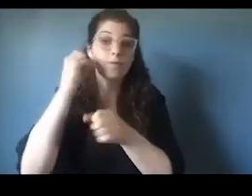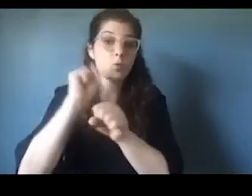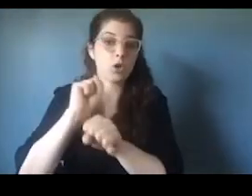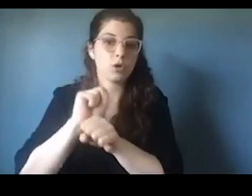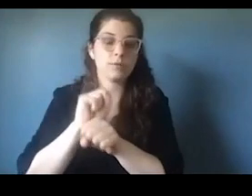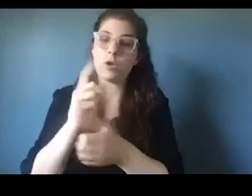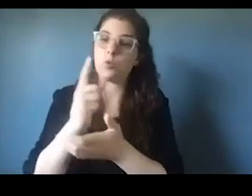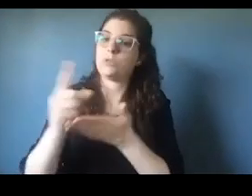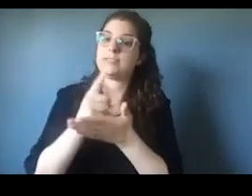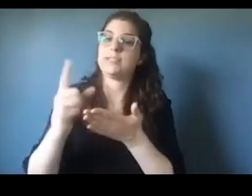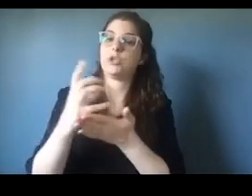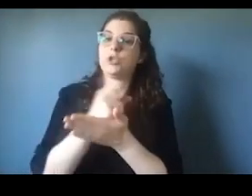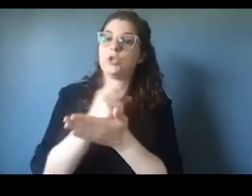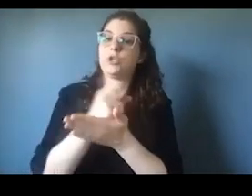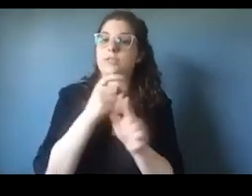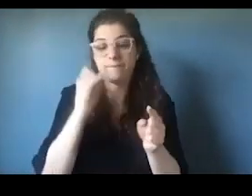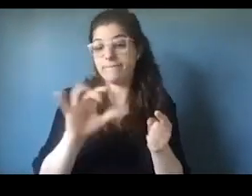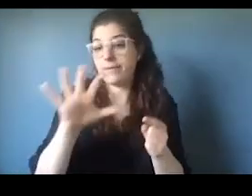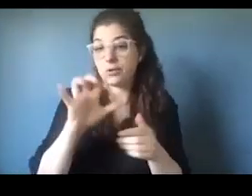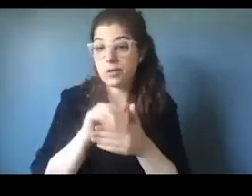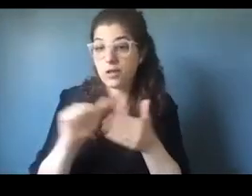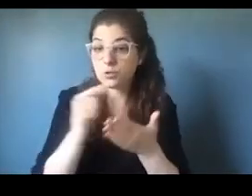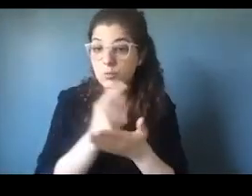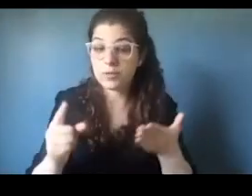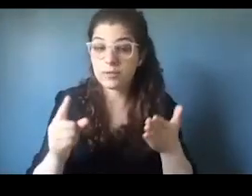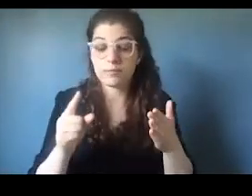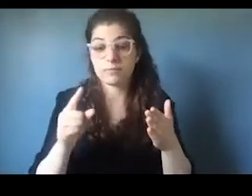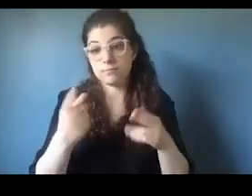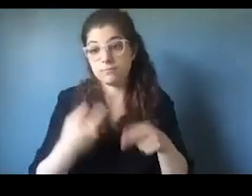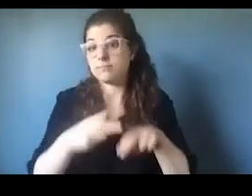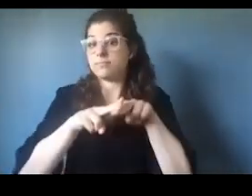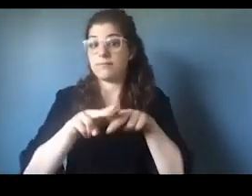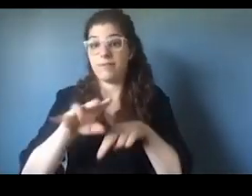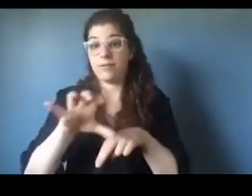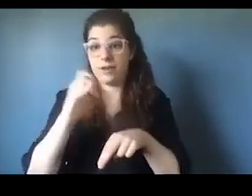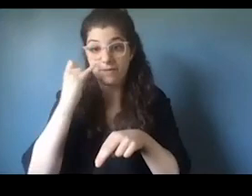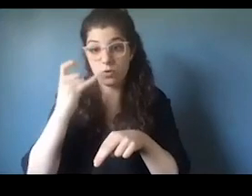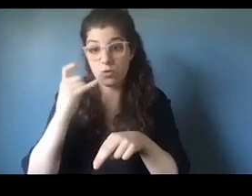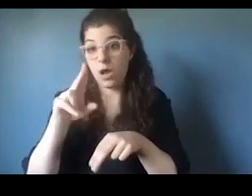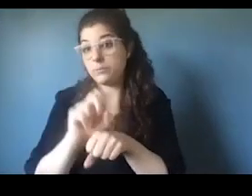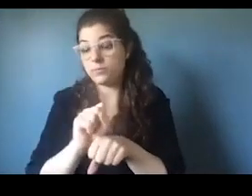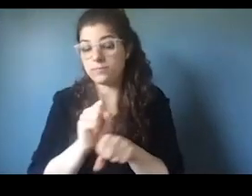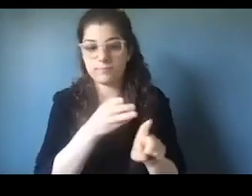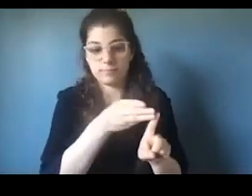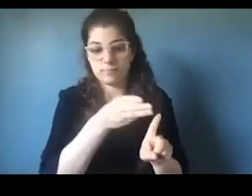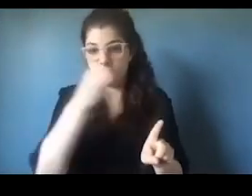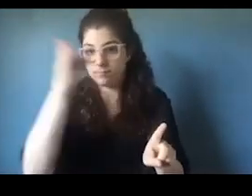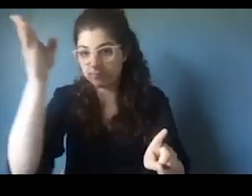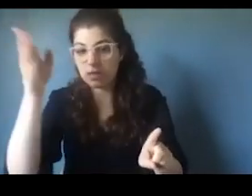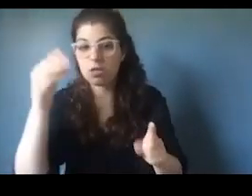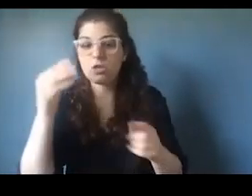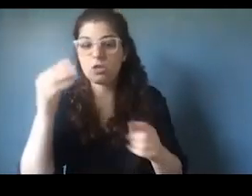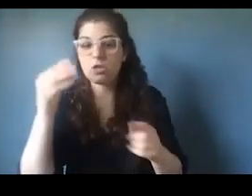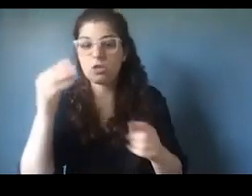weekly earnings again. If you earn $500 a week, you get $500 if you're employed. And then the gray line is showing, you know, prior